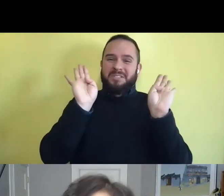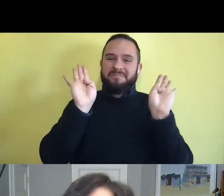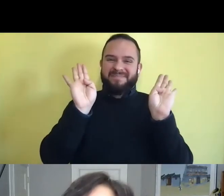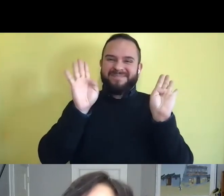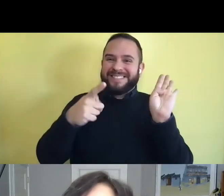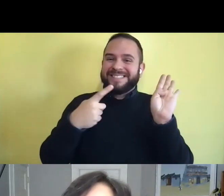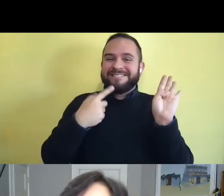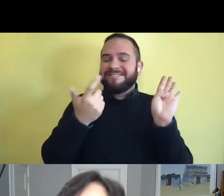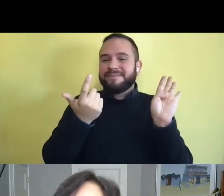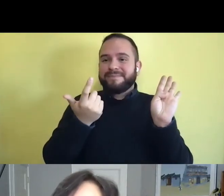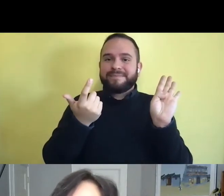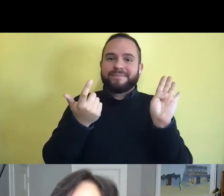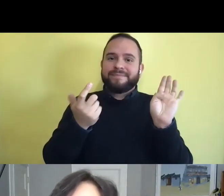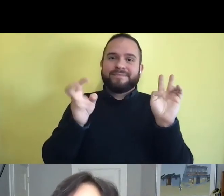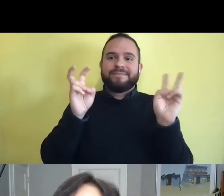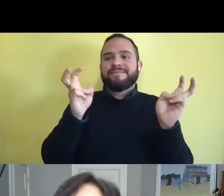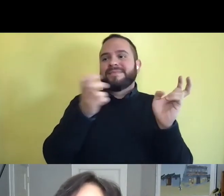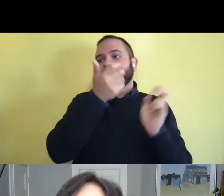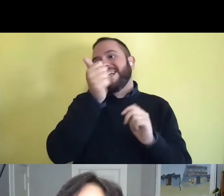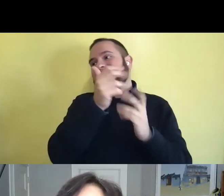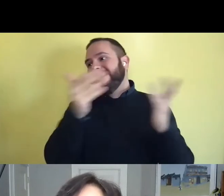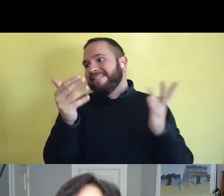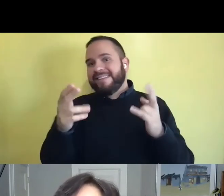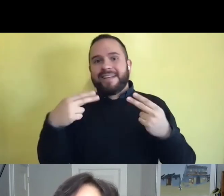that humans had invented that